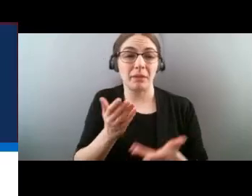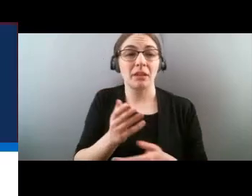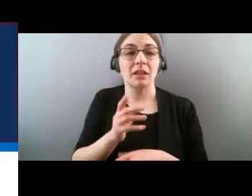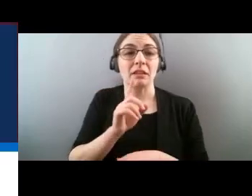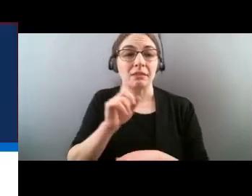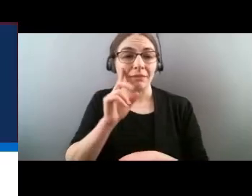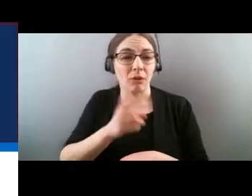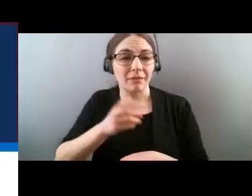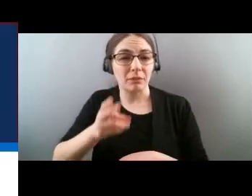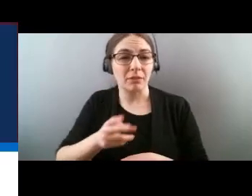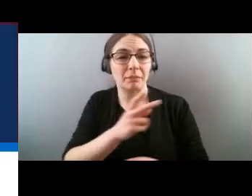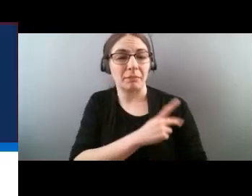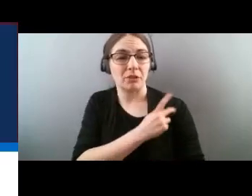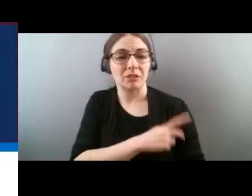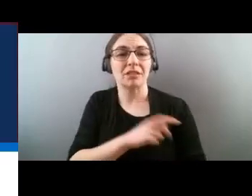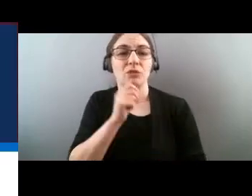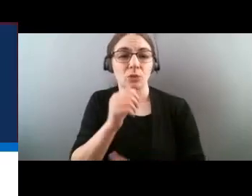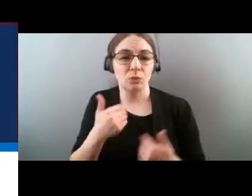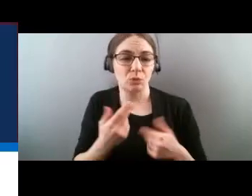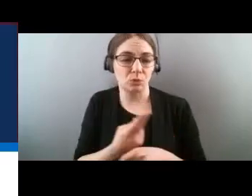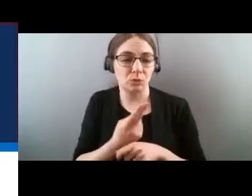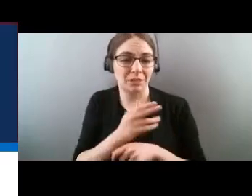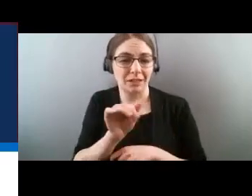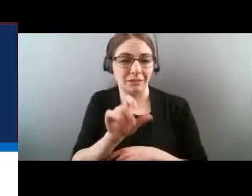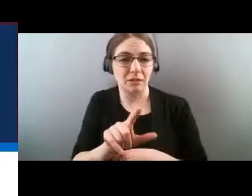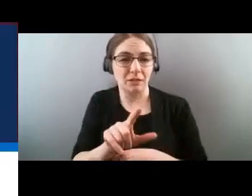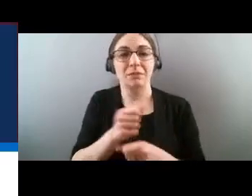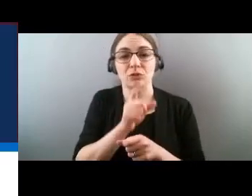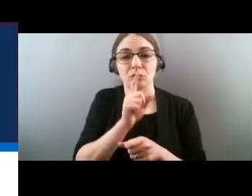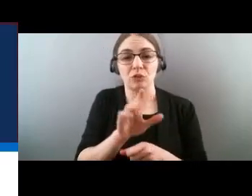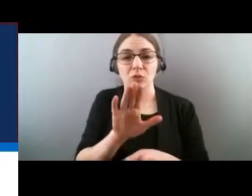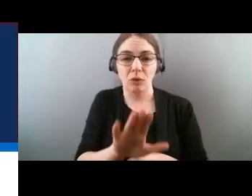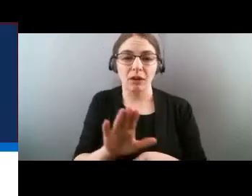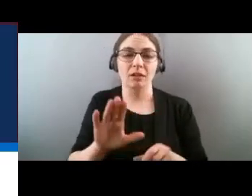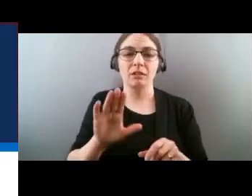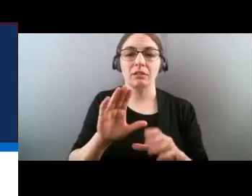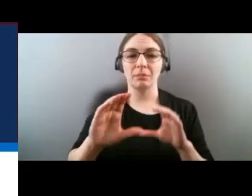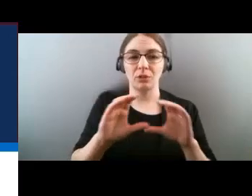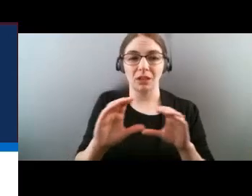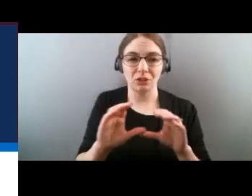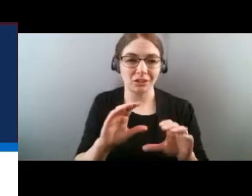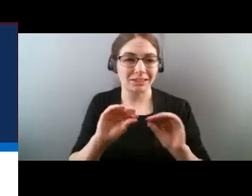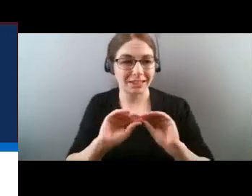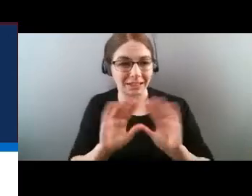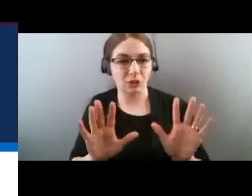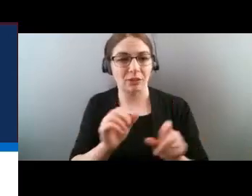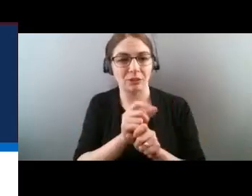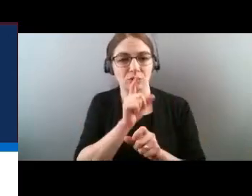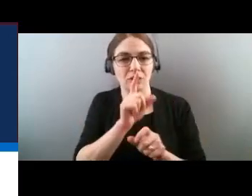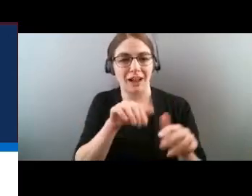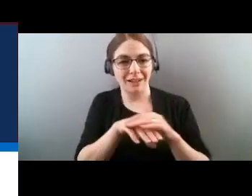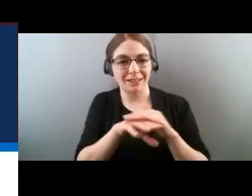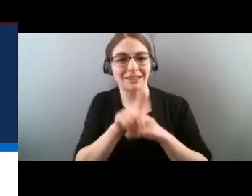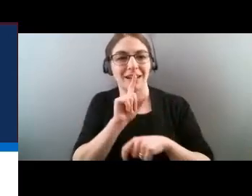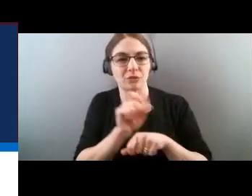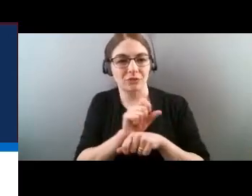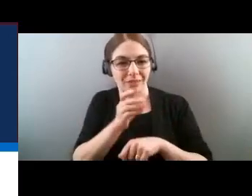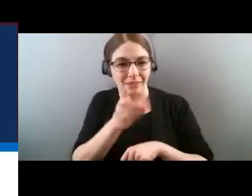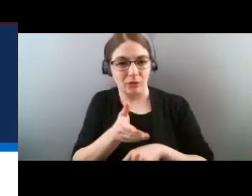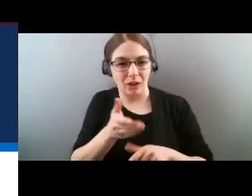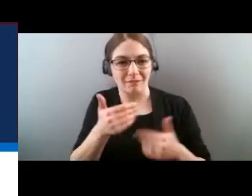mean for making sure that your communication is clear and access is really truly there. I think we